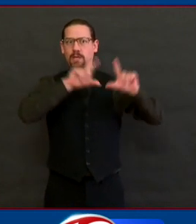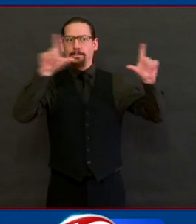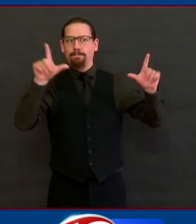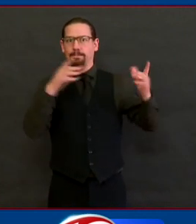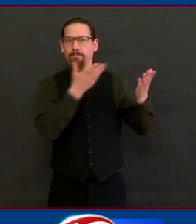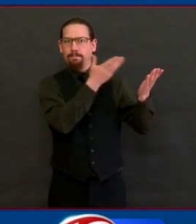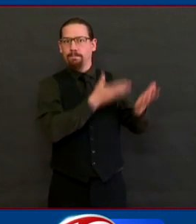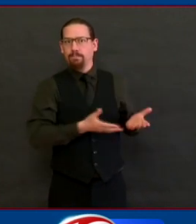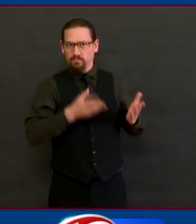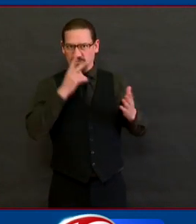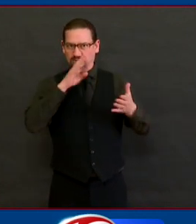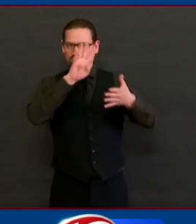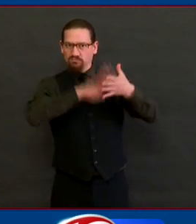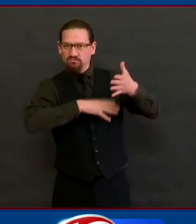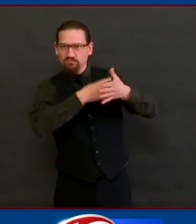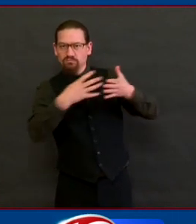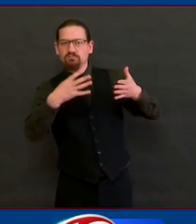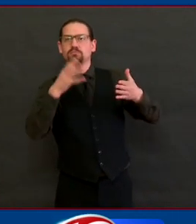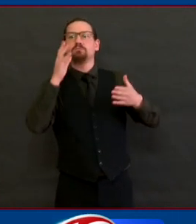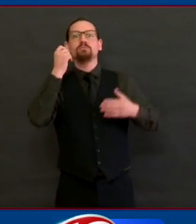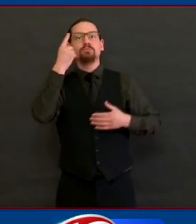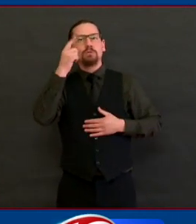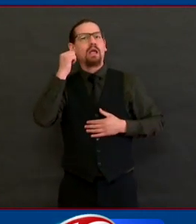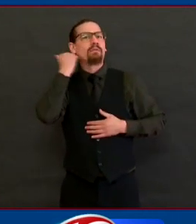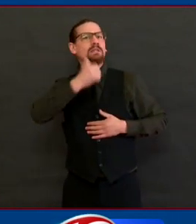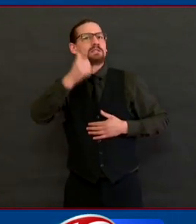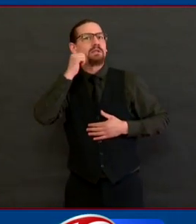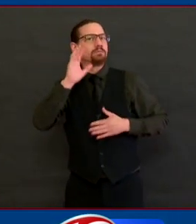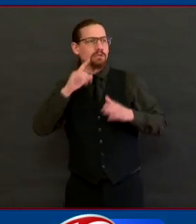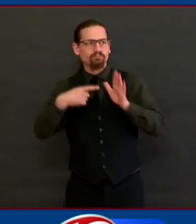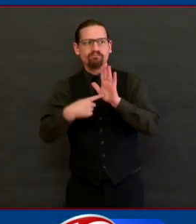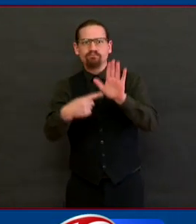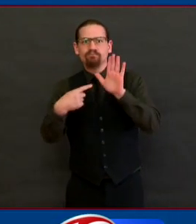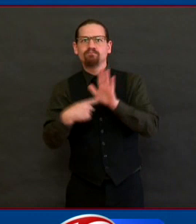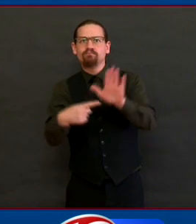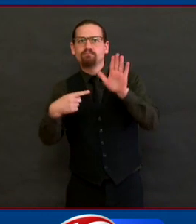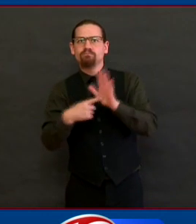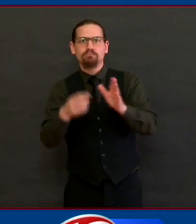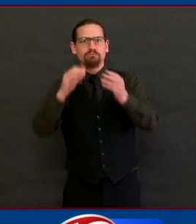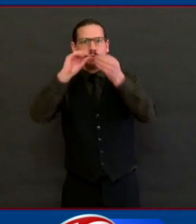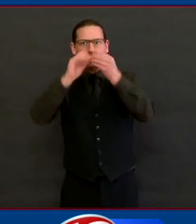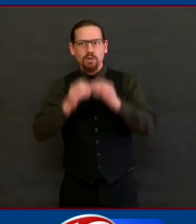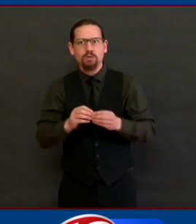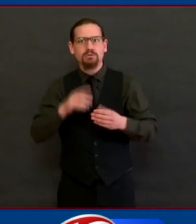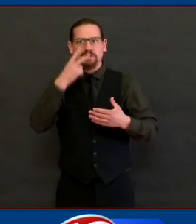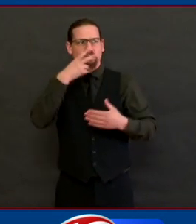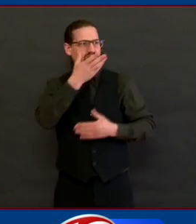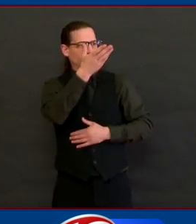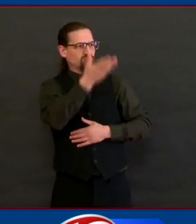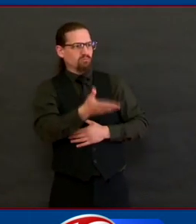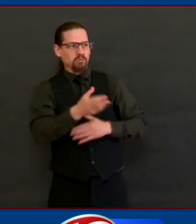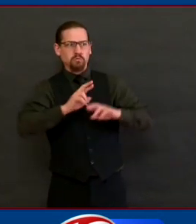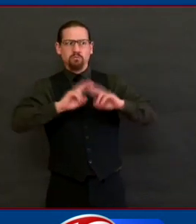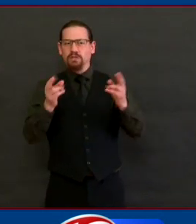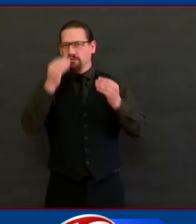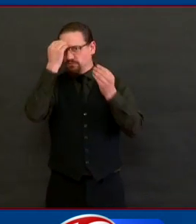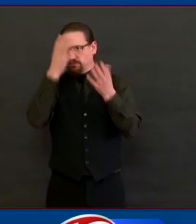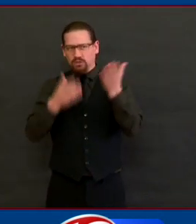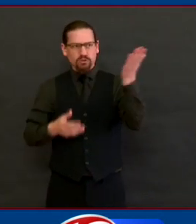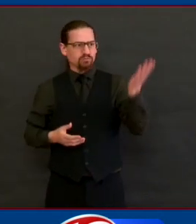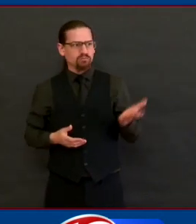will be updated daily so that you can see the information that we have as it relates